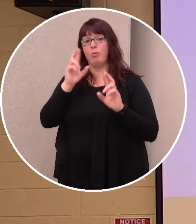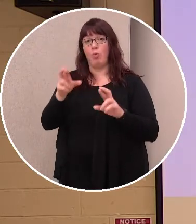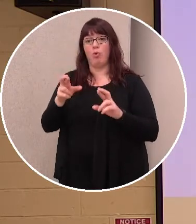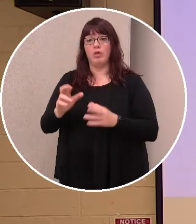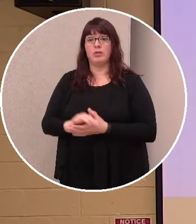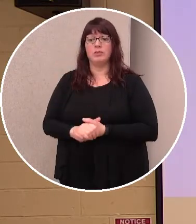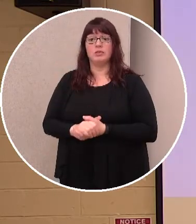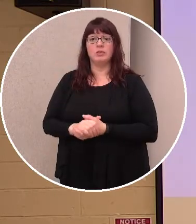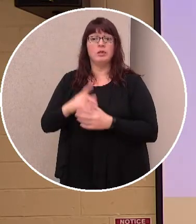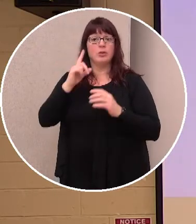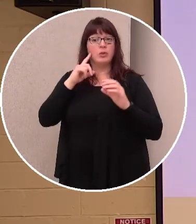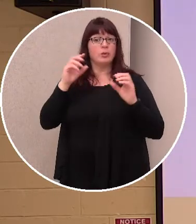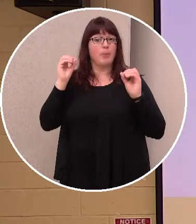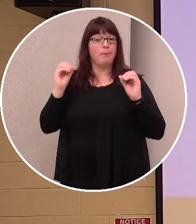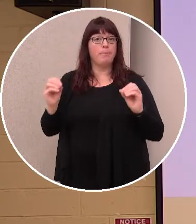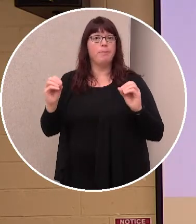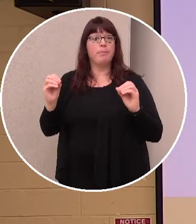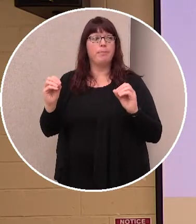Hearing none, thank you, Tony.